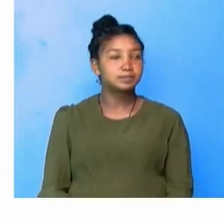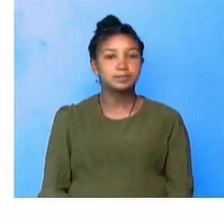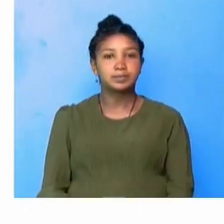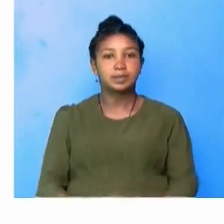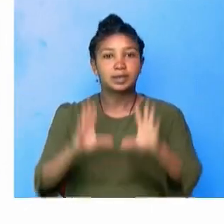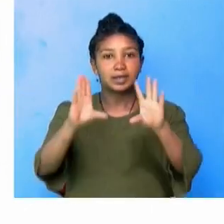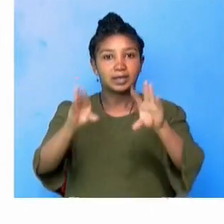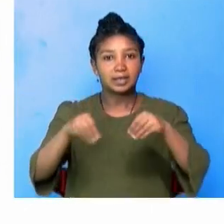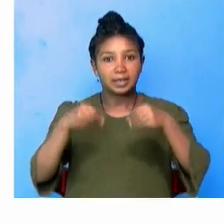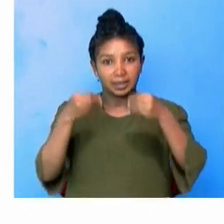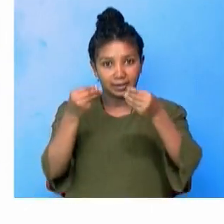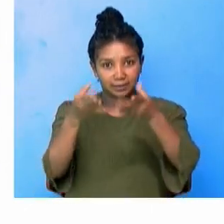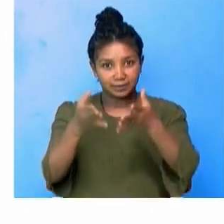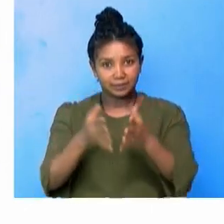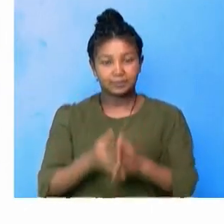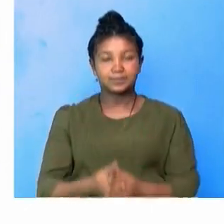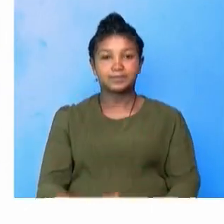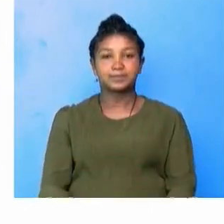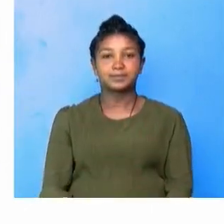Give